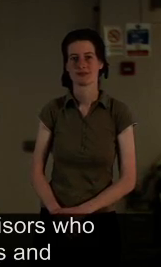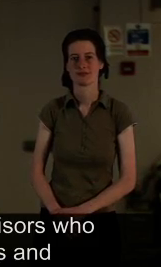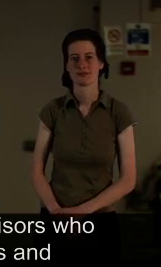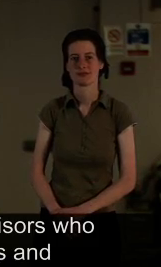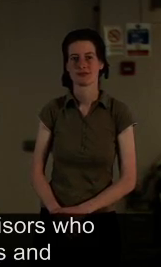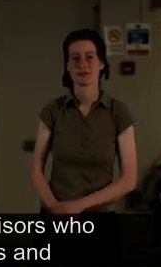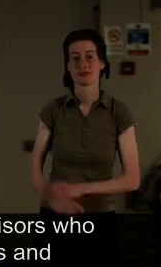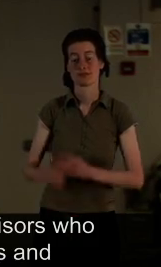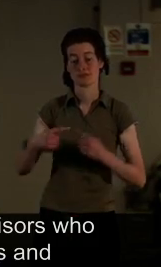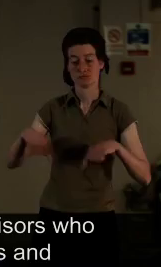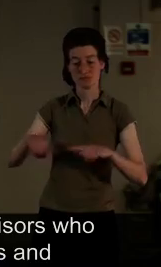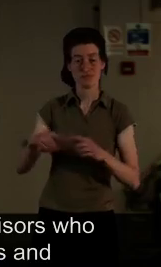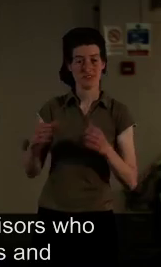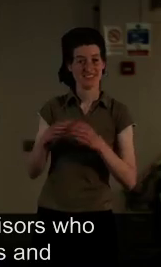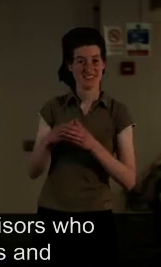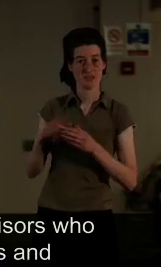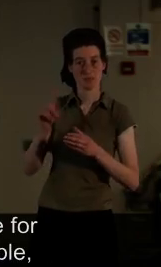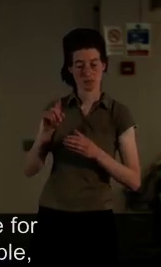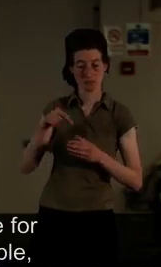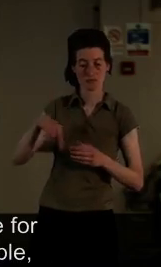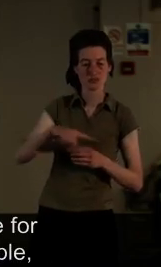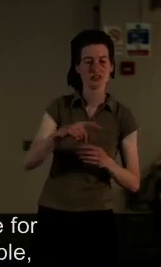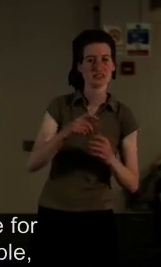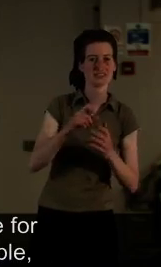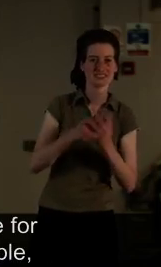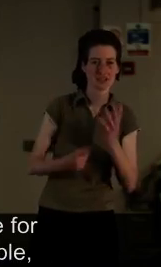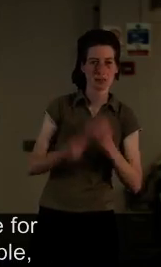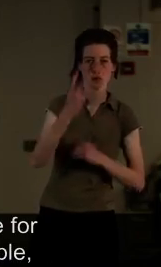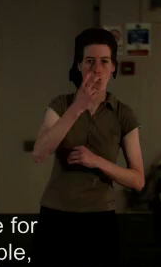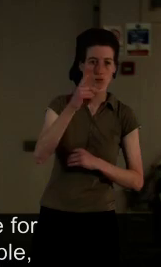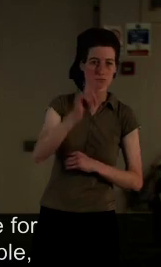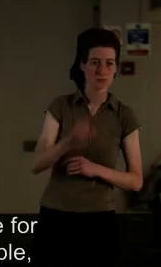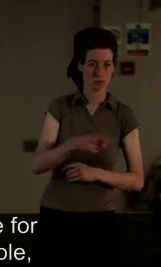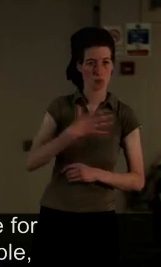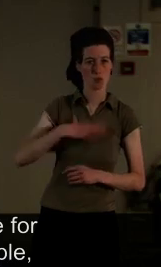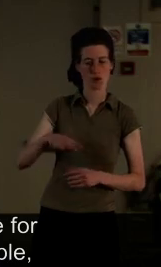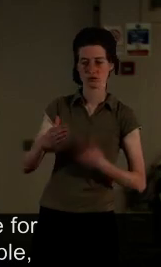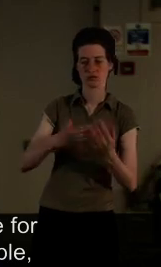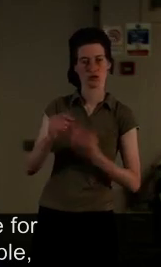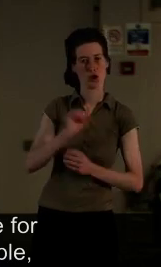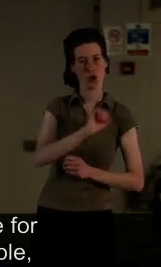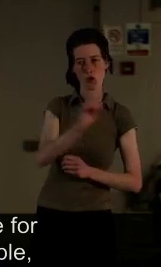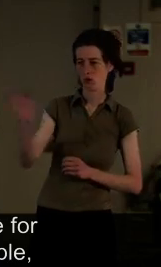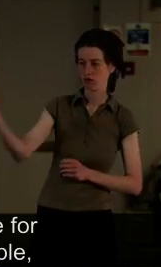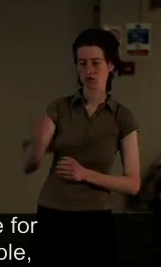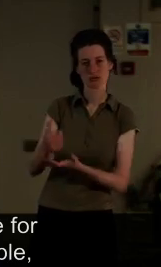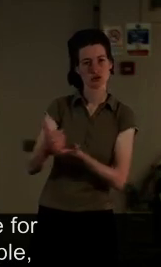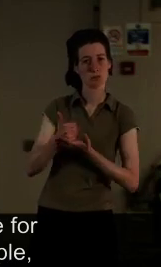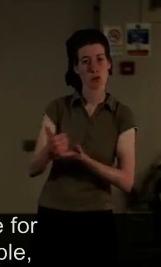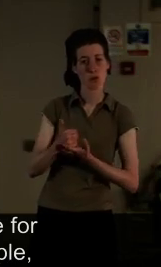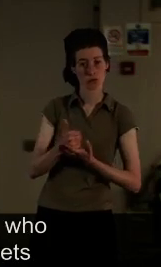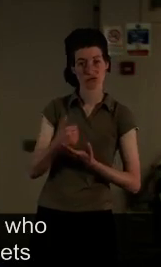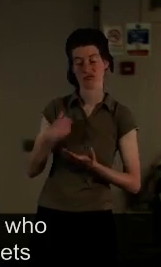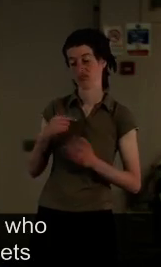who currently provide direct payments and self-directed support assistance for disabled people and